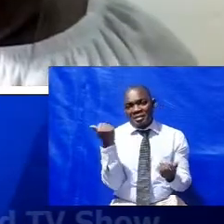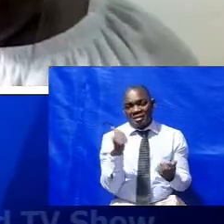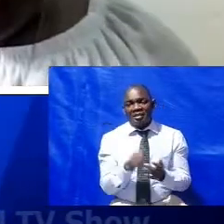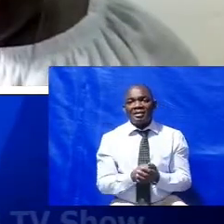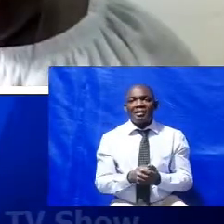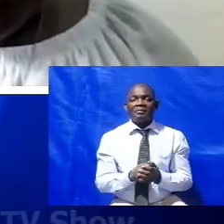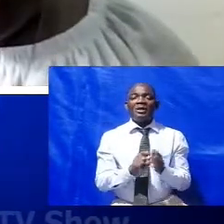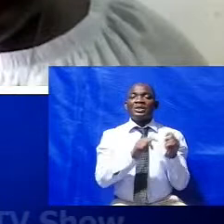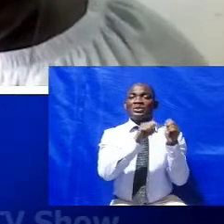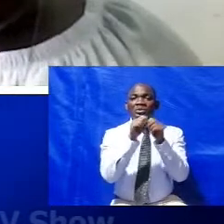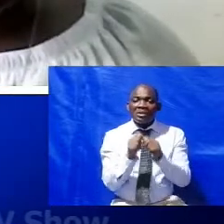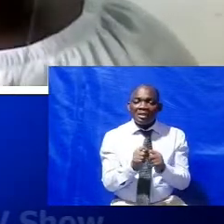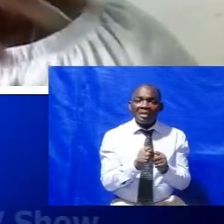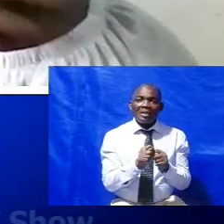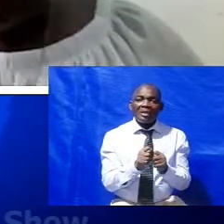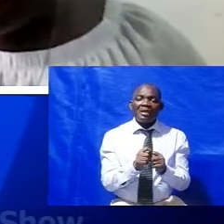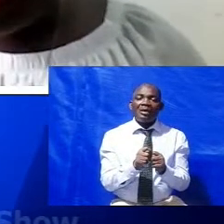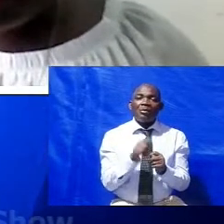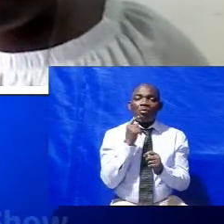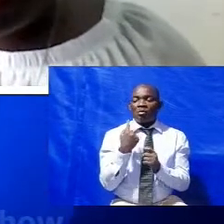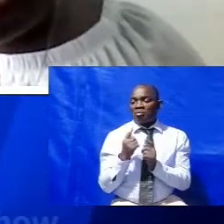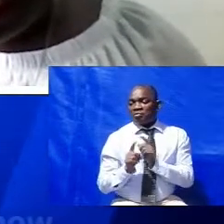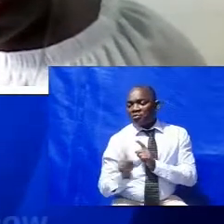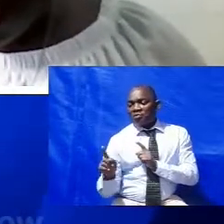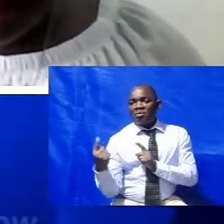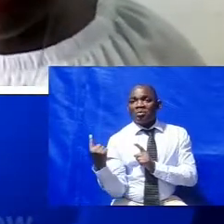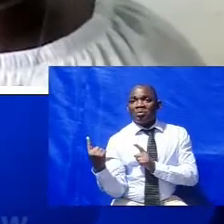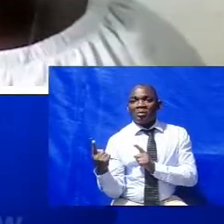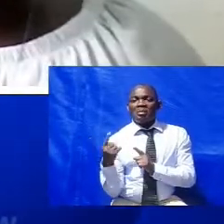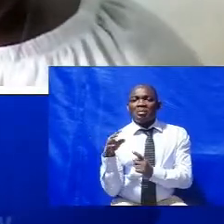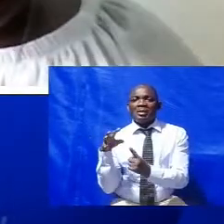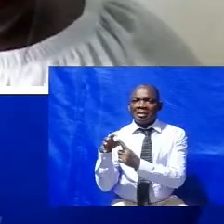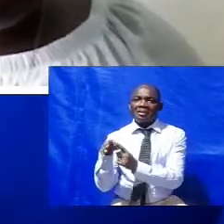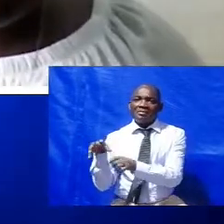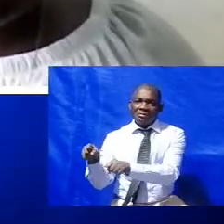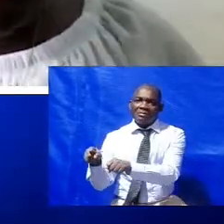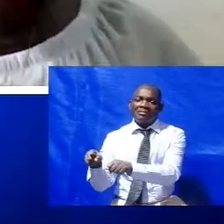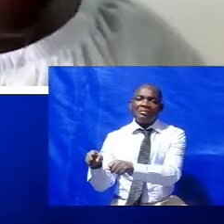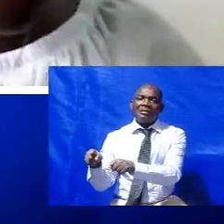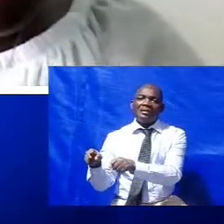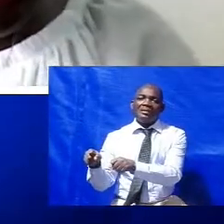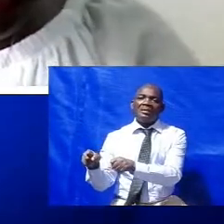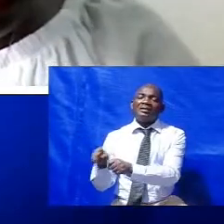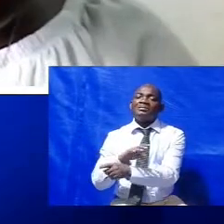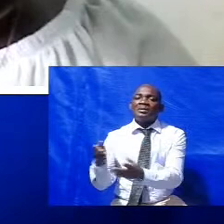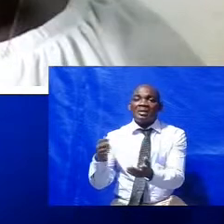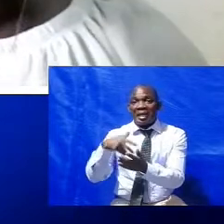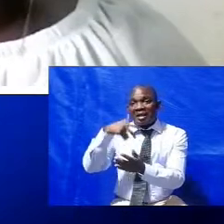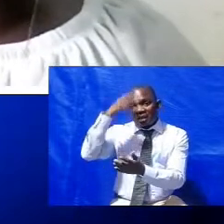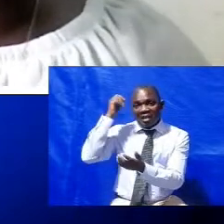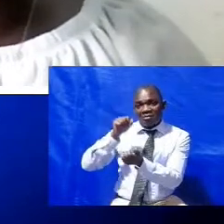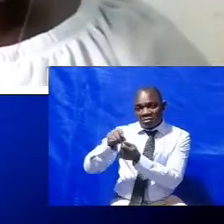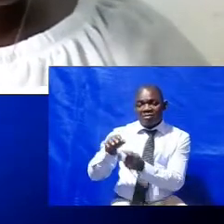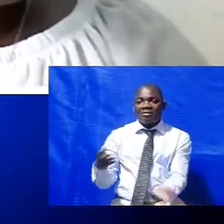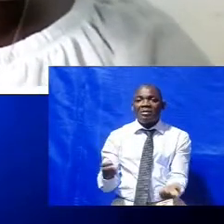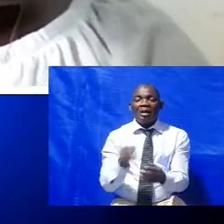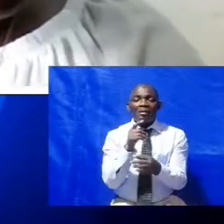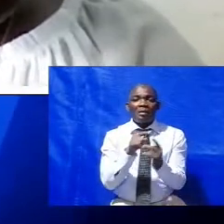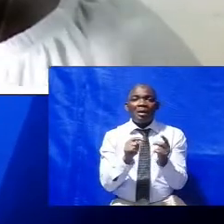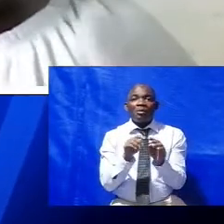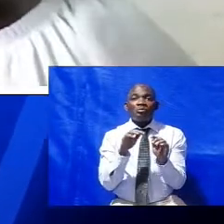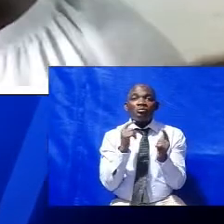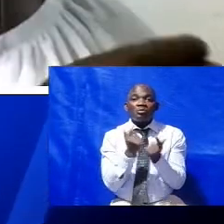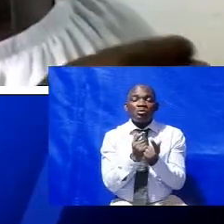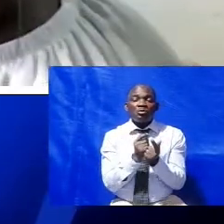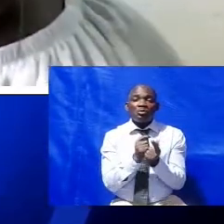these others are together. If a lion comes to this group that is full of the zebras, they will be